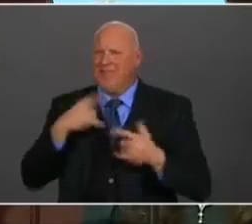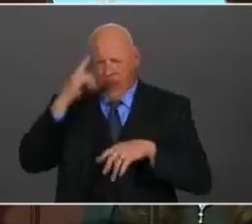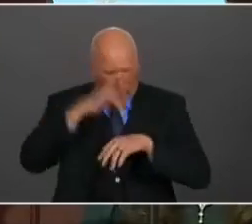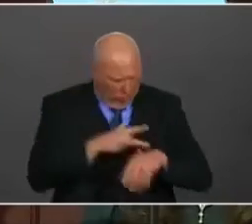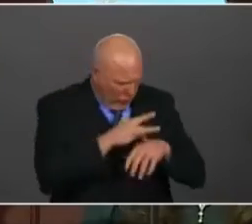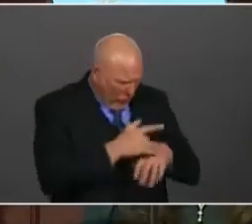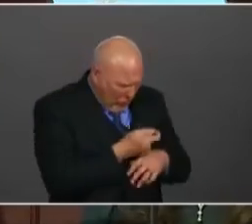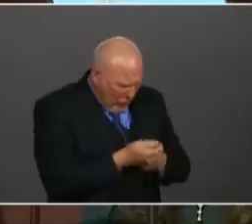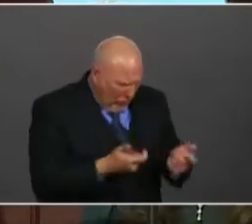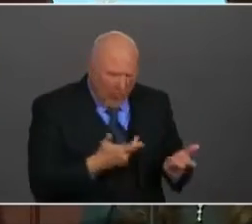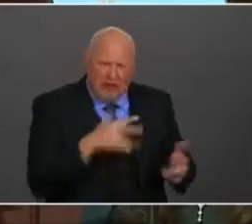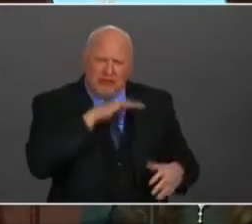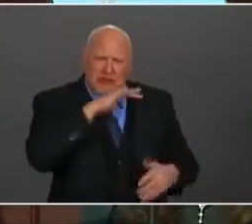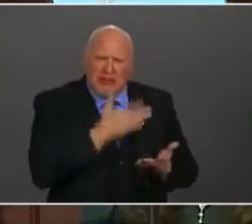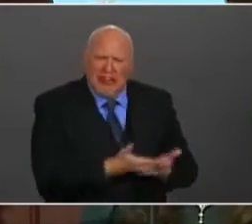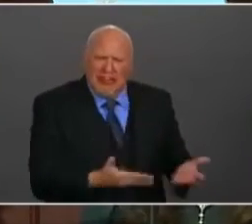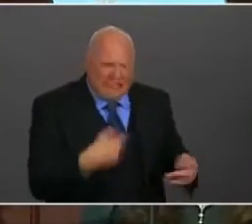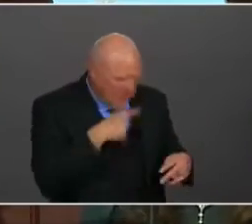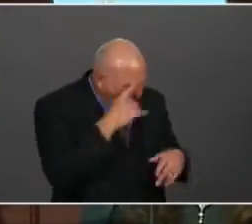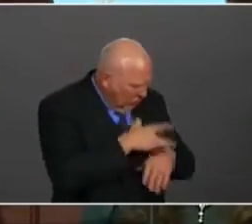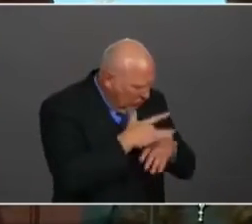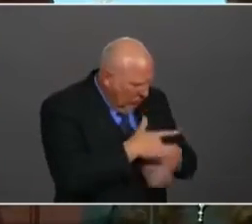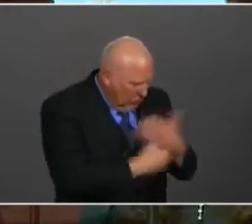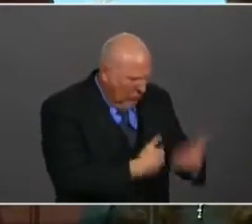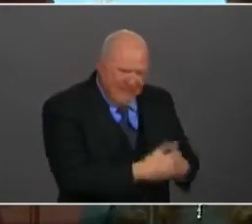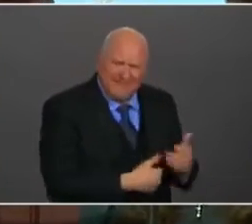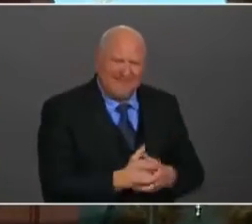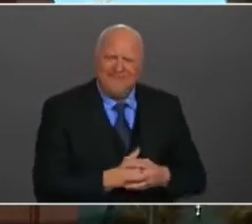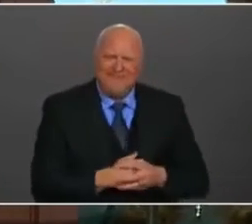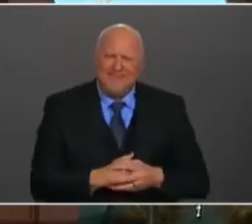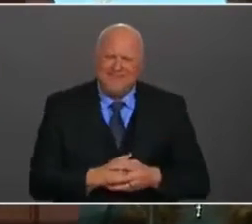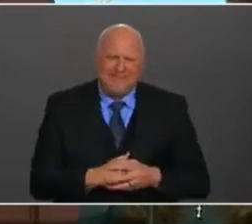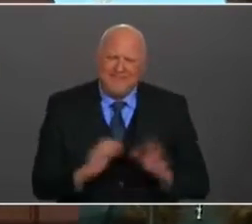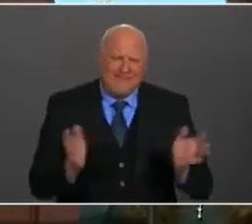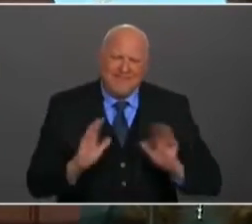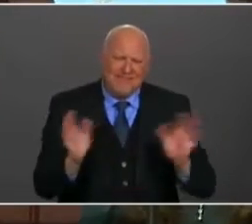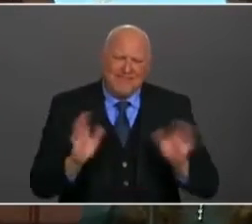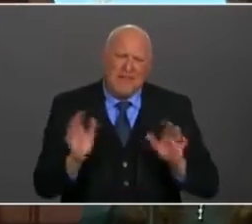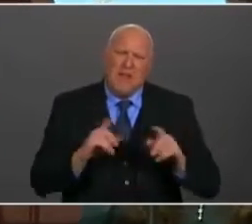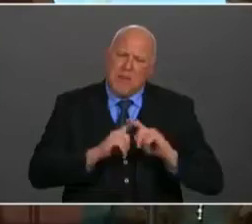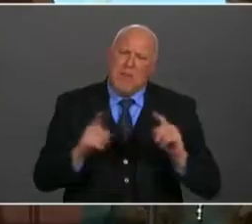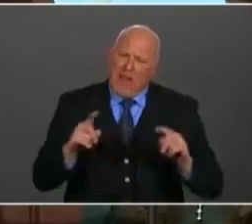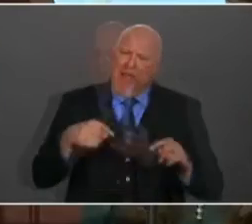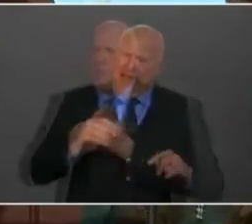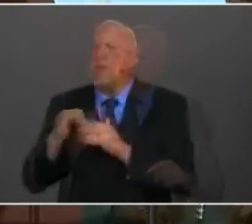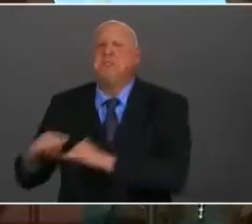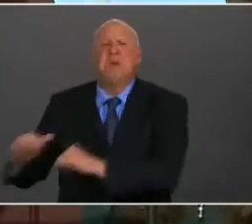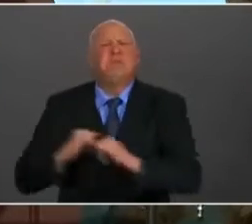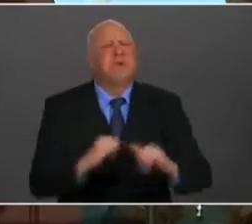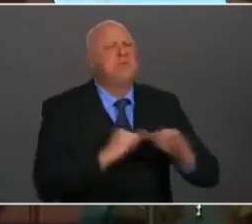Utah. Not yet, anyway. In Utah, we still look up.